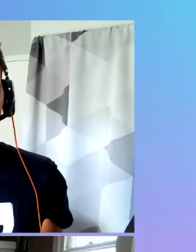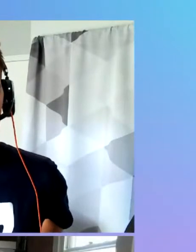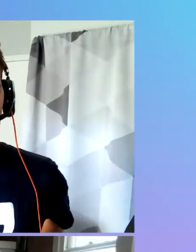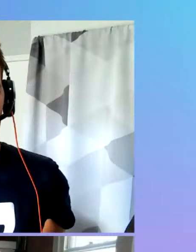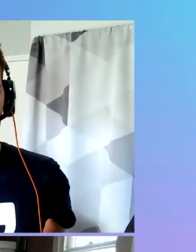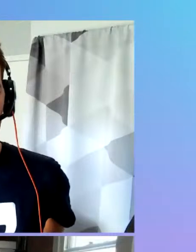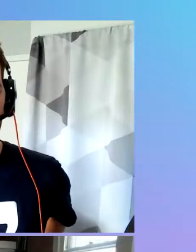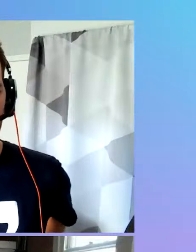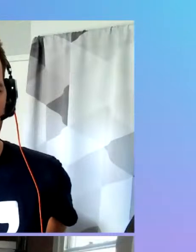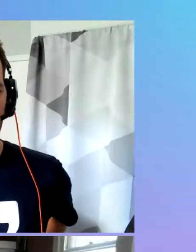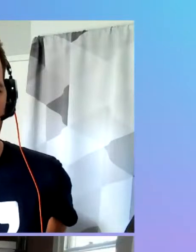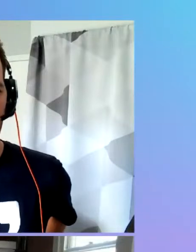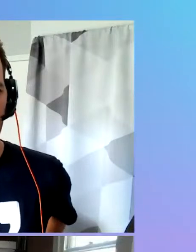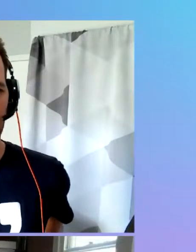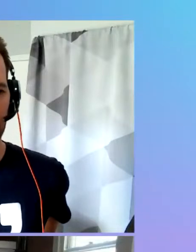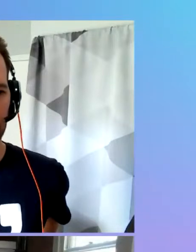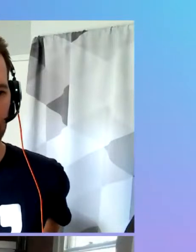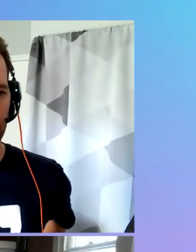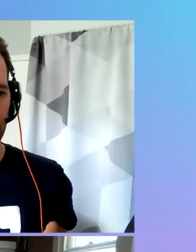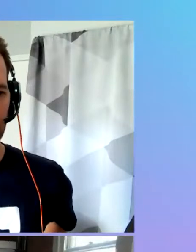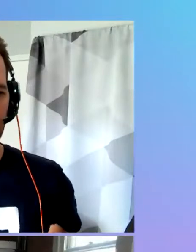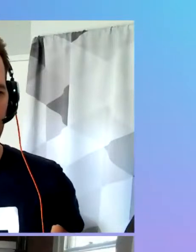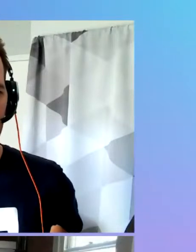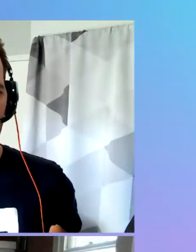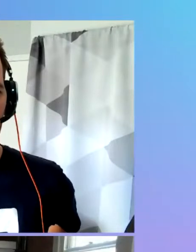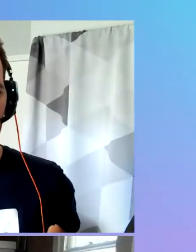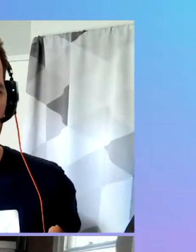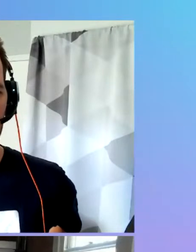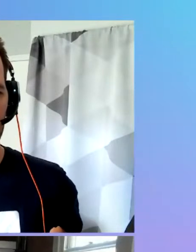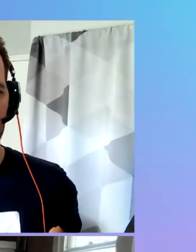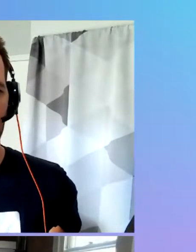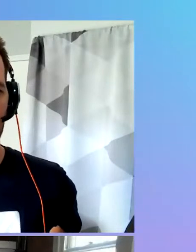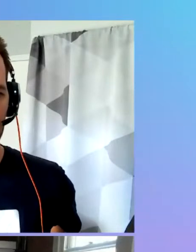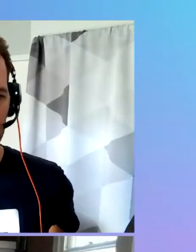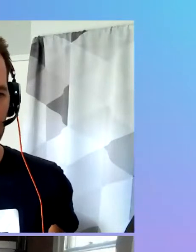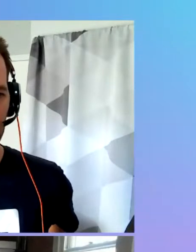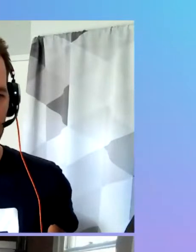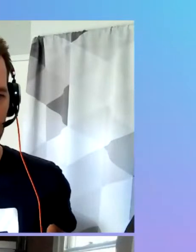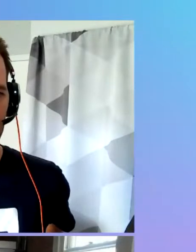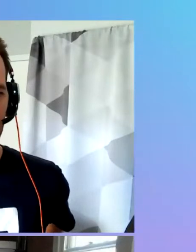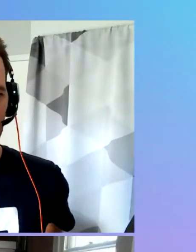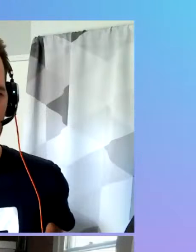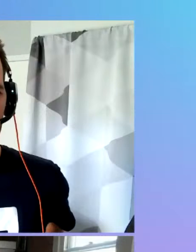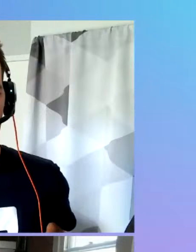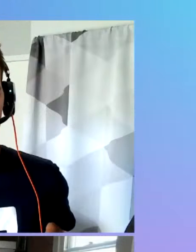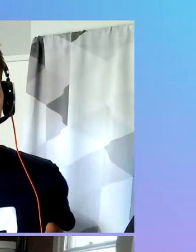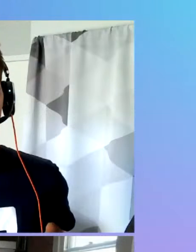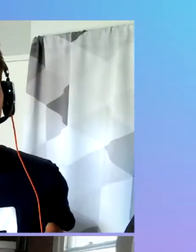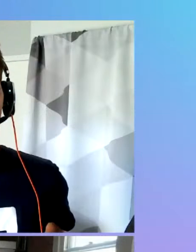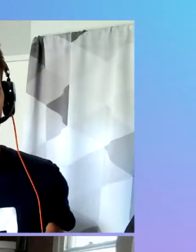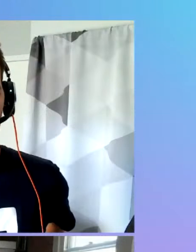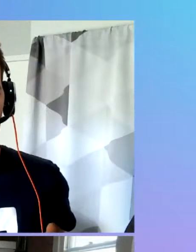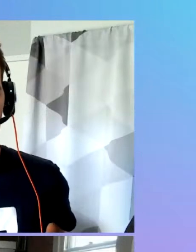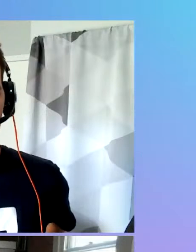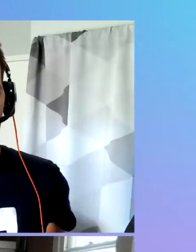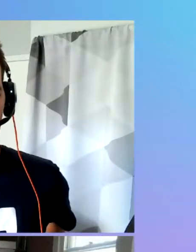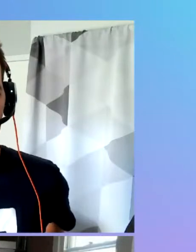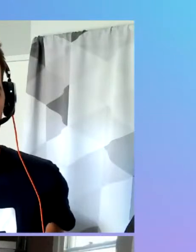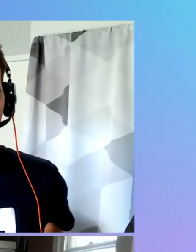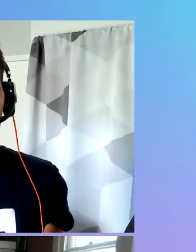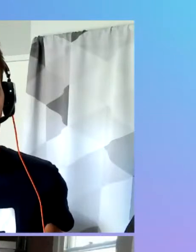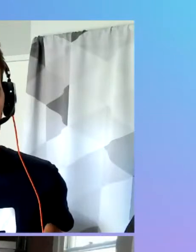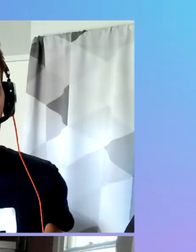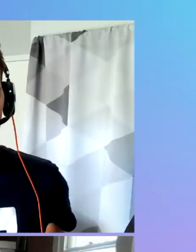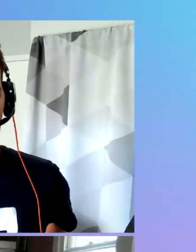field where you know that they have accessibility courses as part of the required curriculum. It's a little bit harder to find that way, but those do exist.